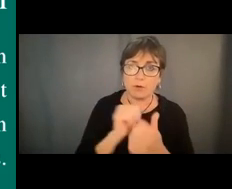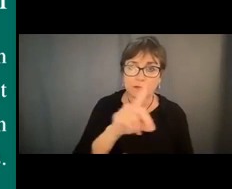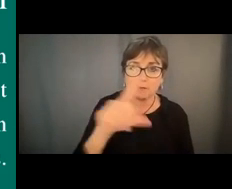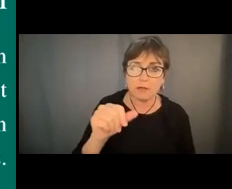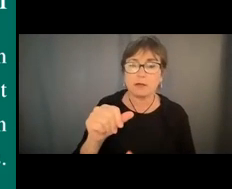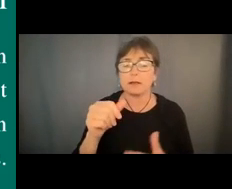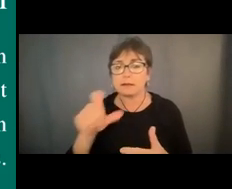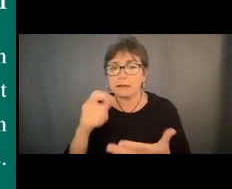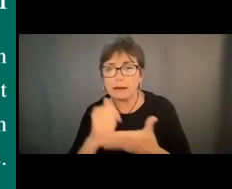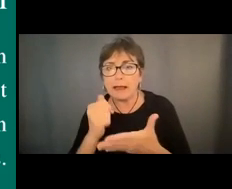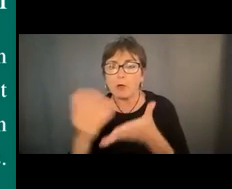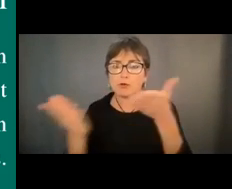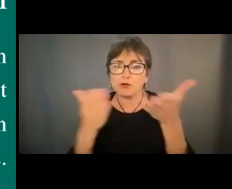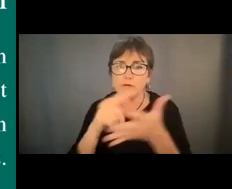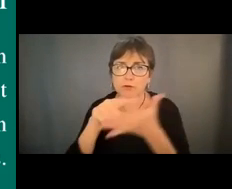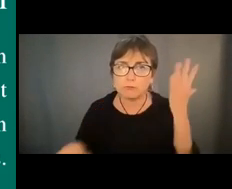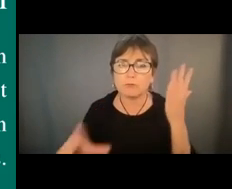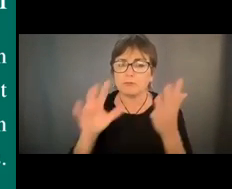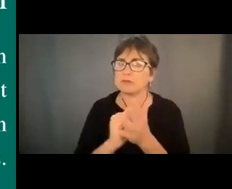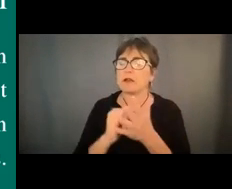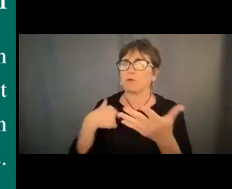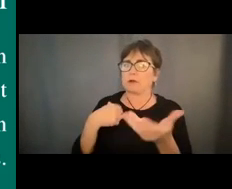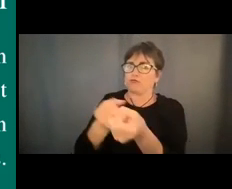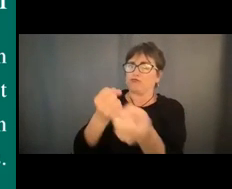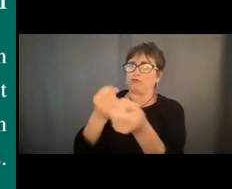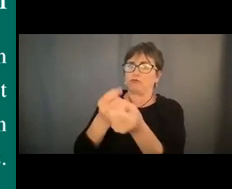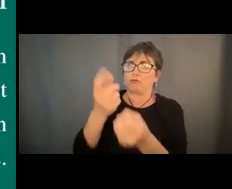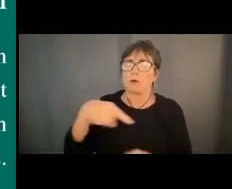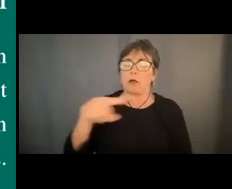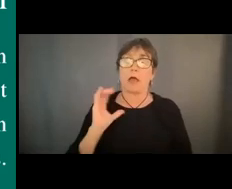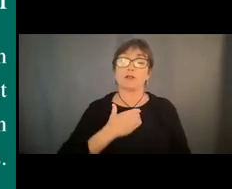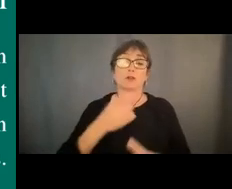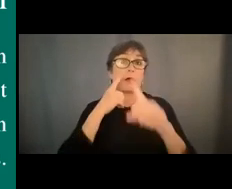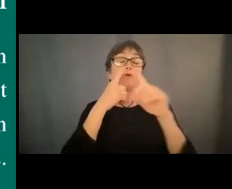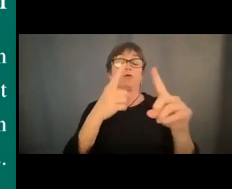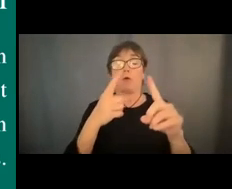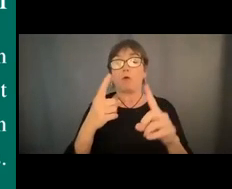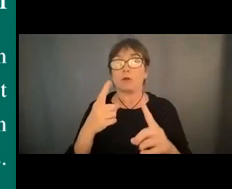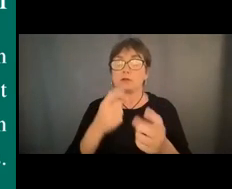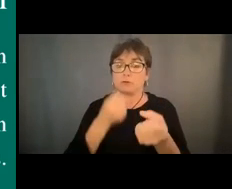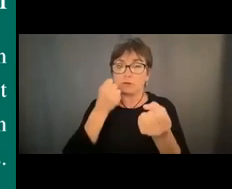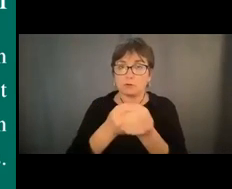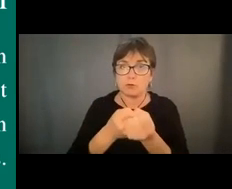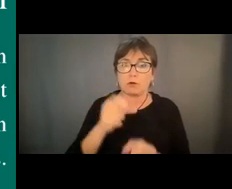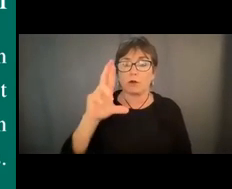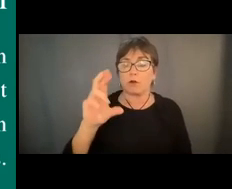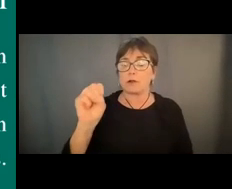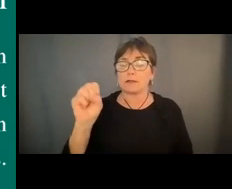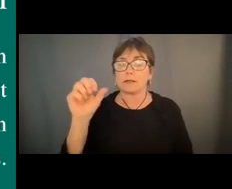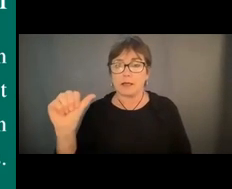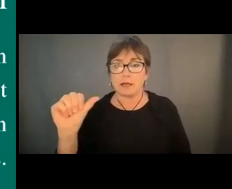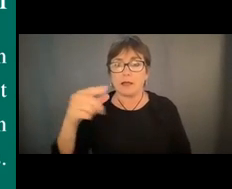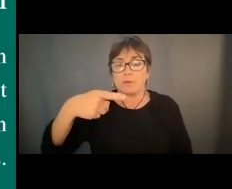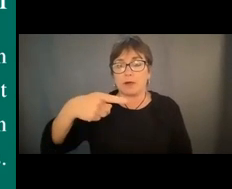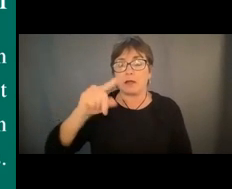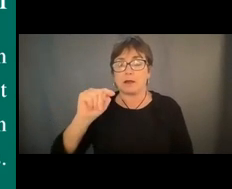families. So the RAISE is charged with supporting, our job is to support the 8 RSA PTIs. And you